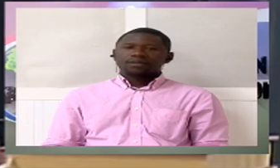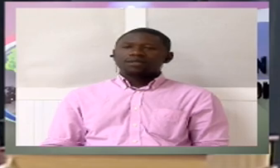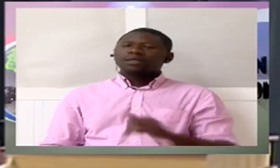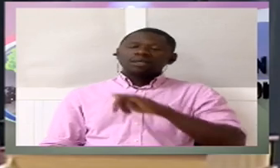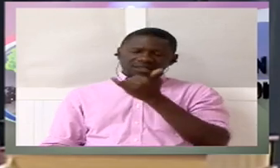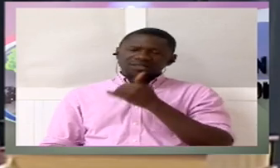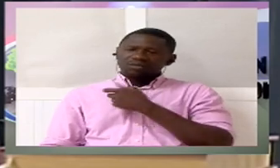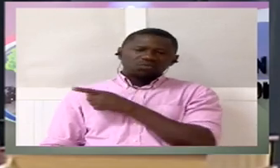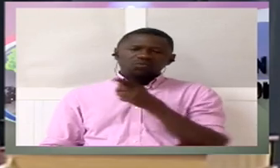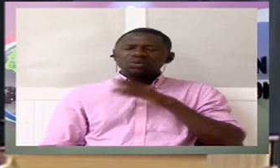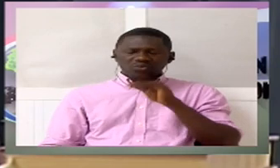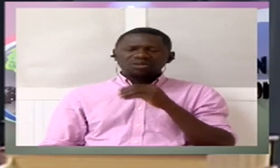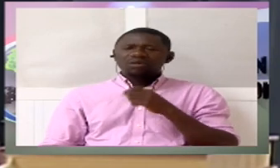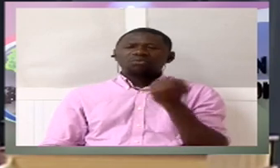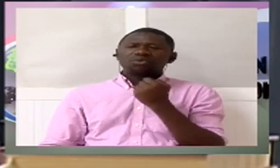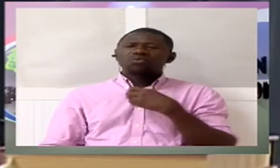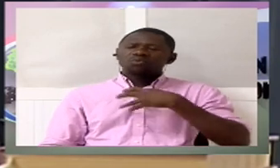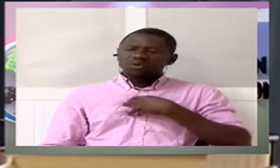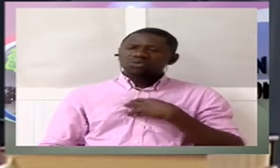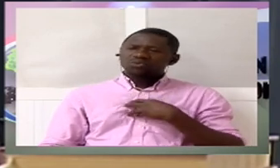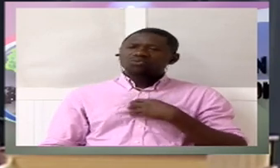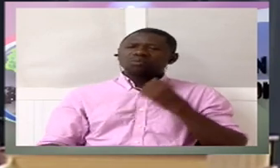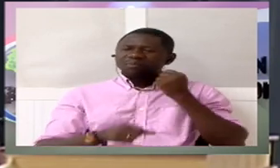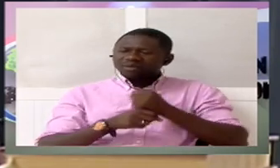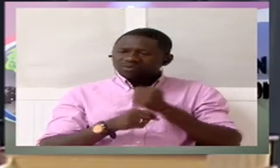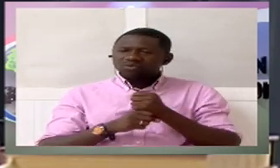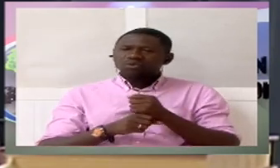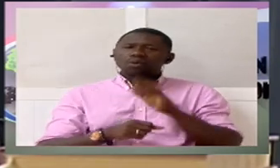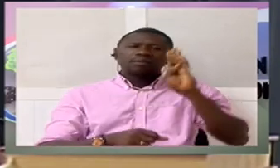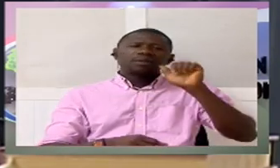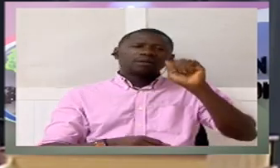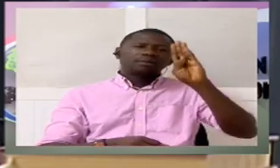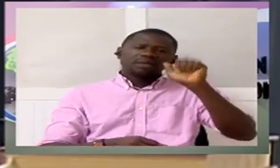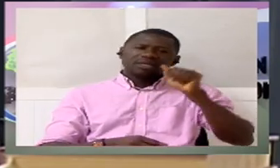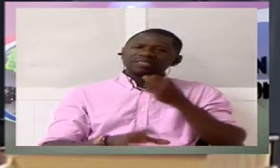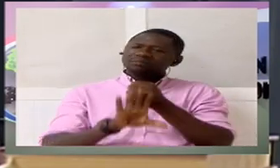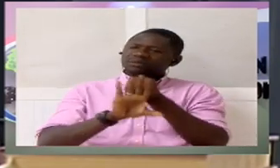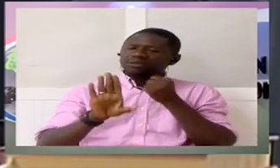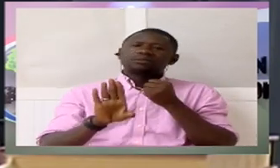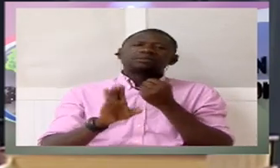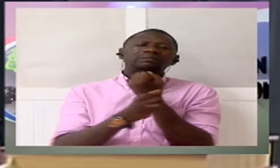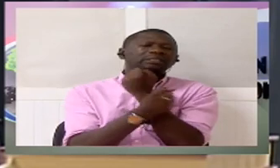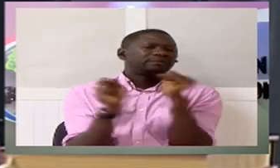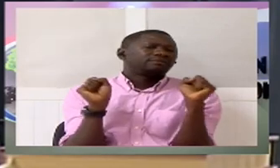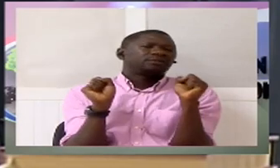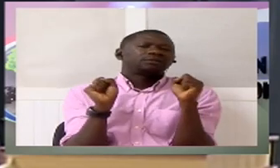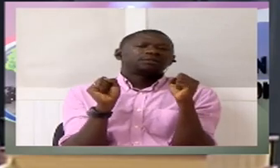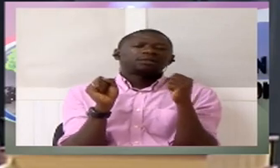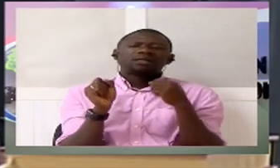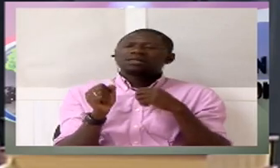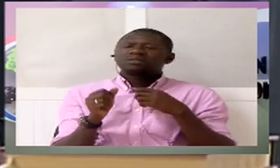that because we wanted to ensure baba's safety. Nungwajarna nuntulye fengobela. And that was worth anything for